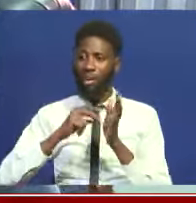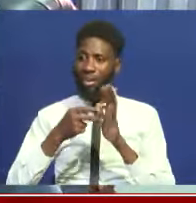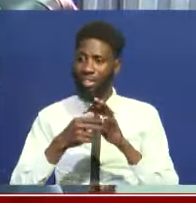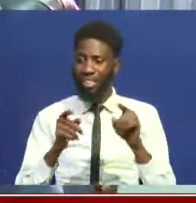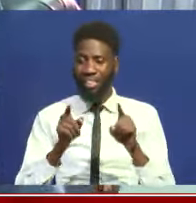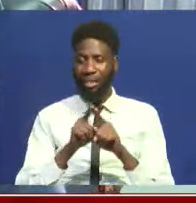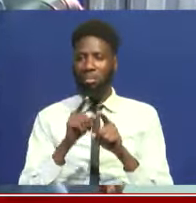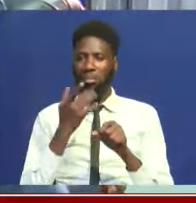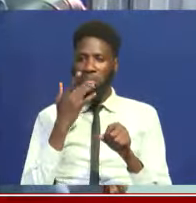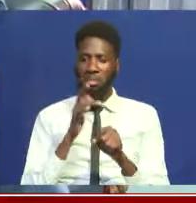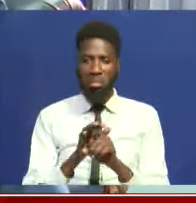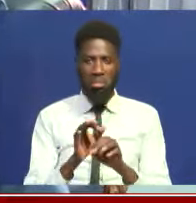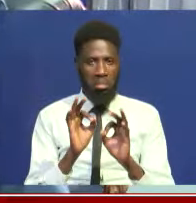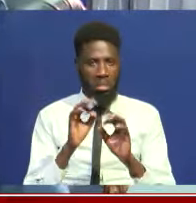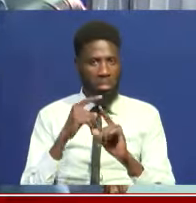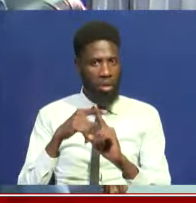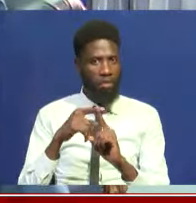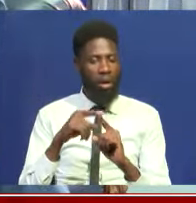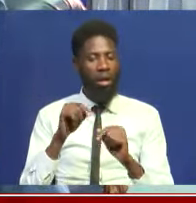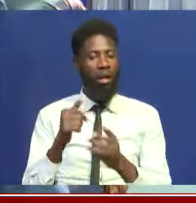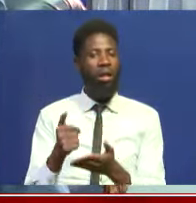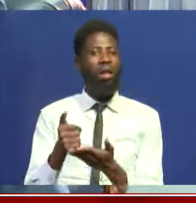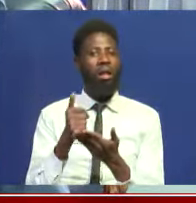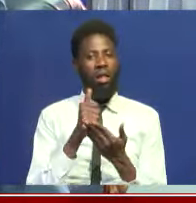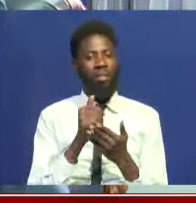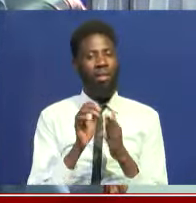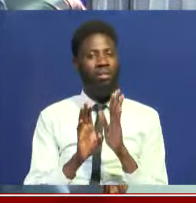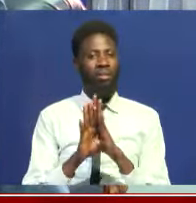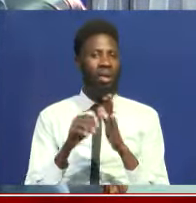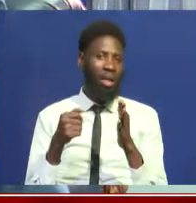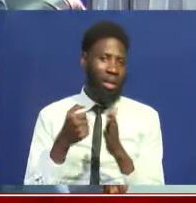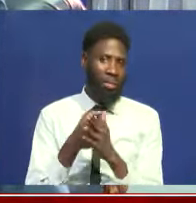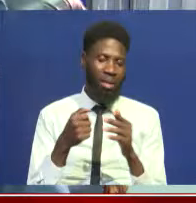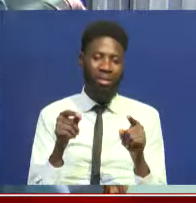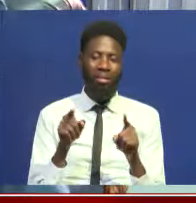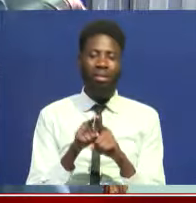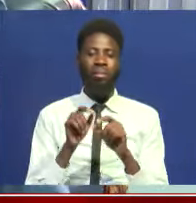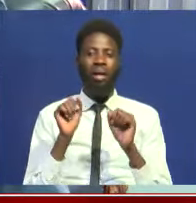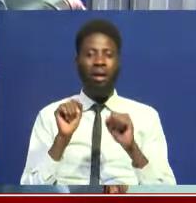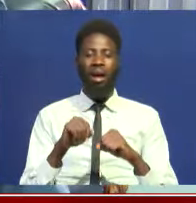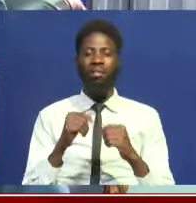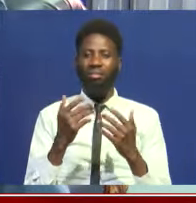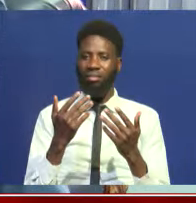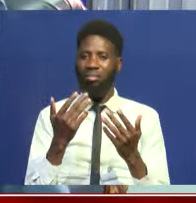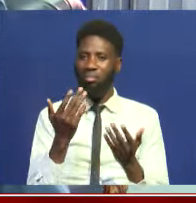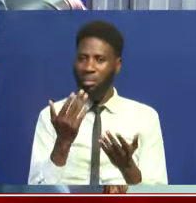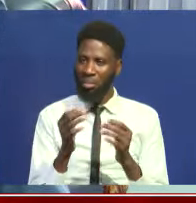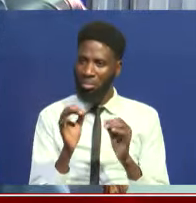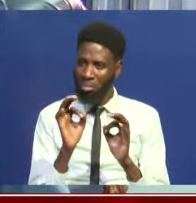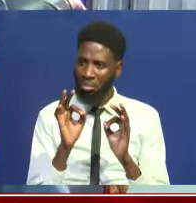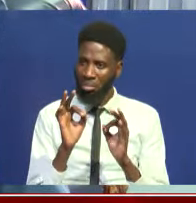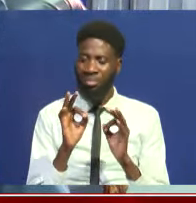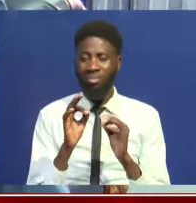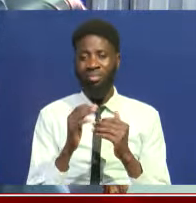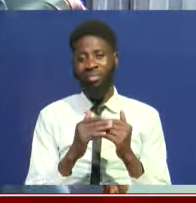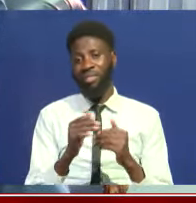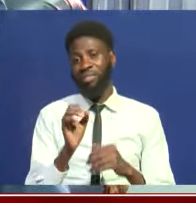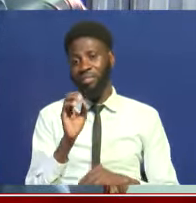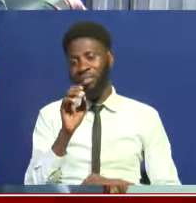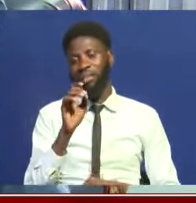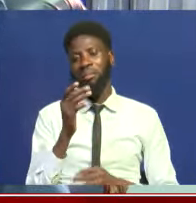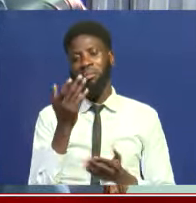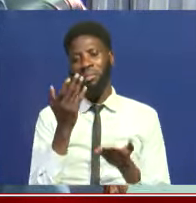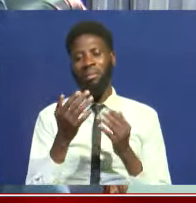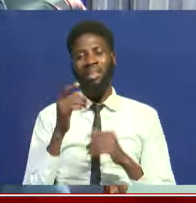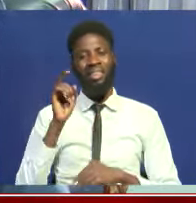very promising, can contribute a lot of development impact, could even potentially be commercially viable down the road, you might need some